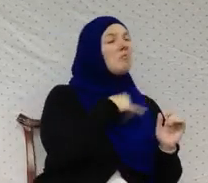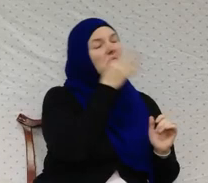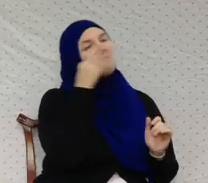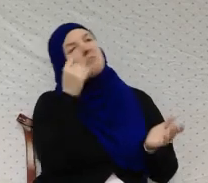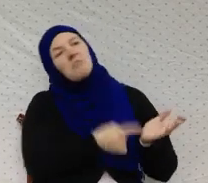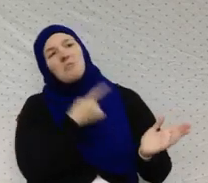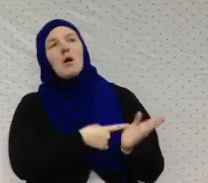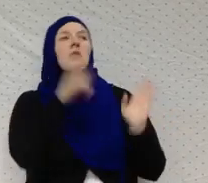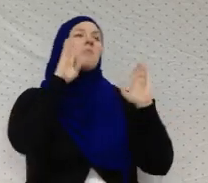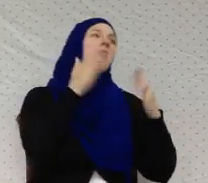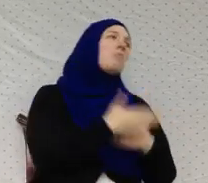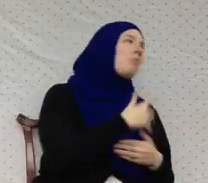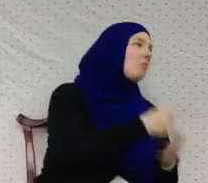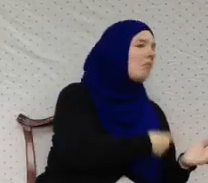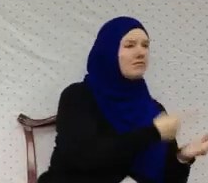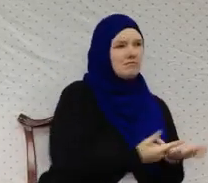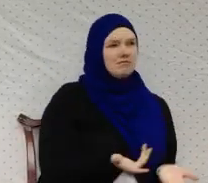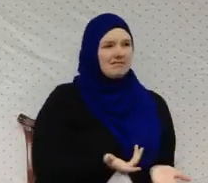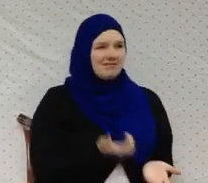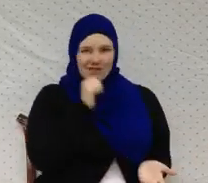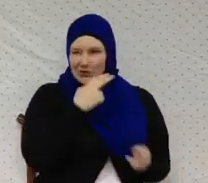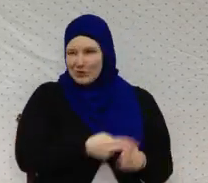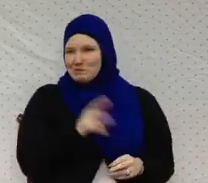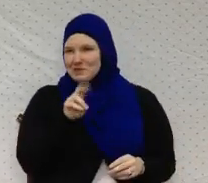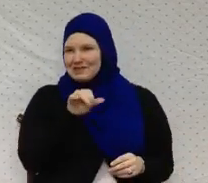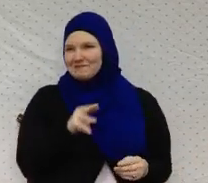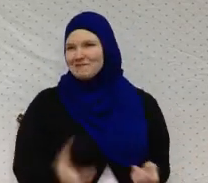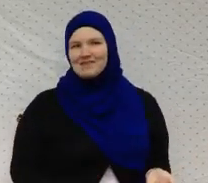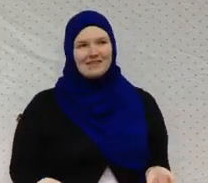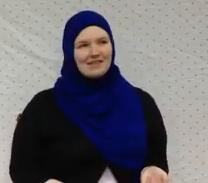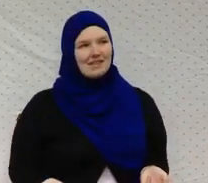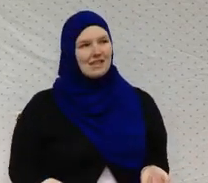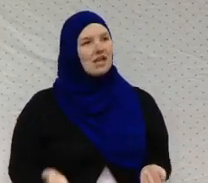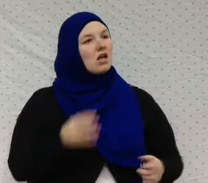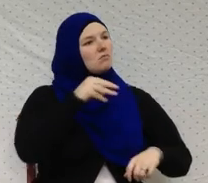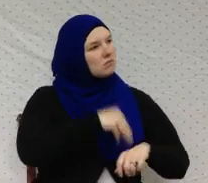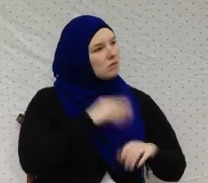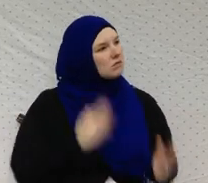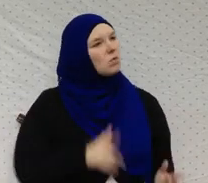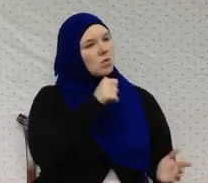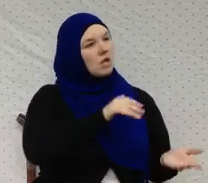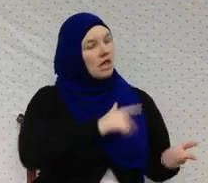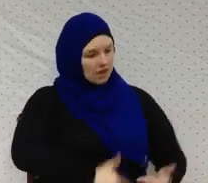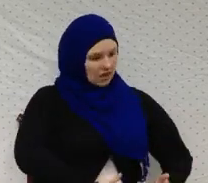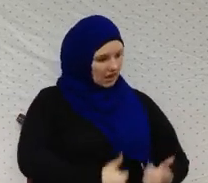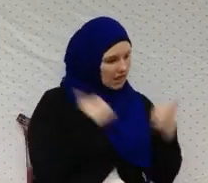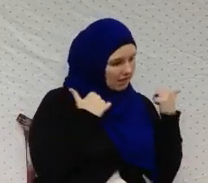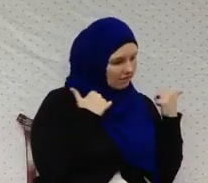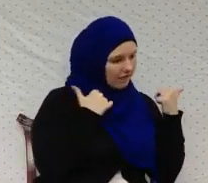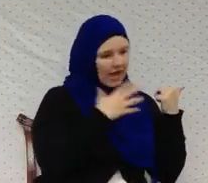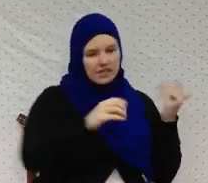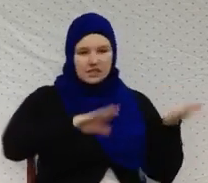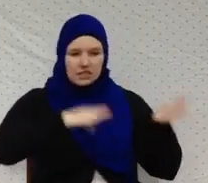Muslim, not pleasurable Muslim, but Muslims who live and die